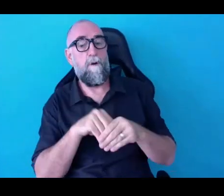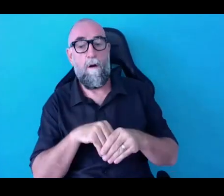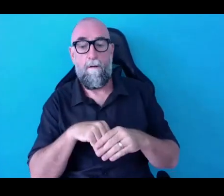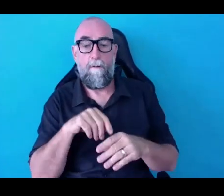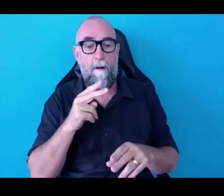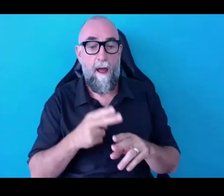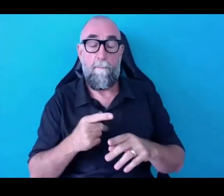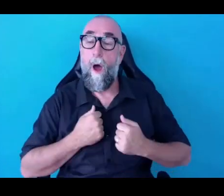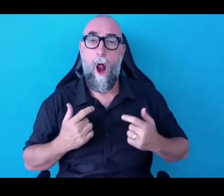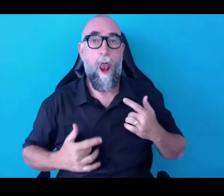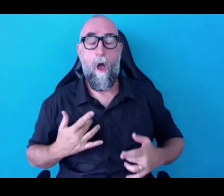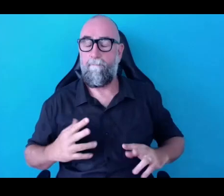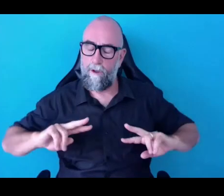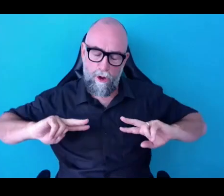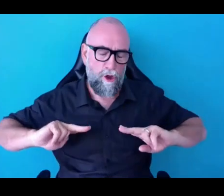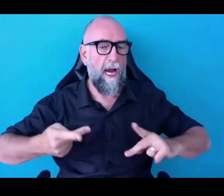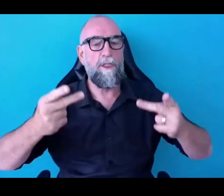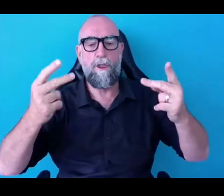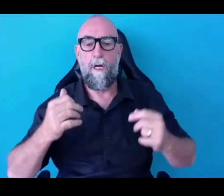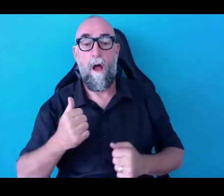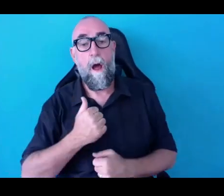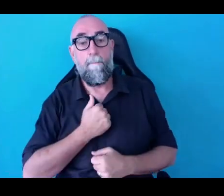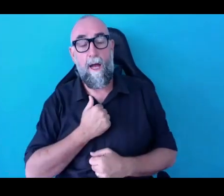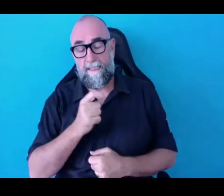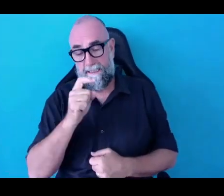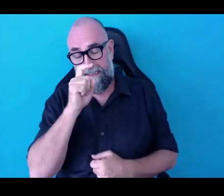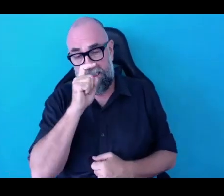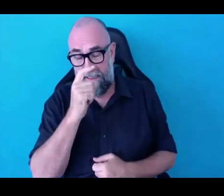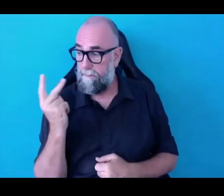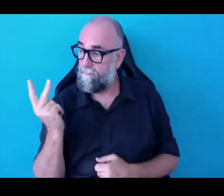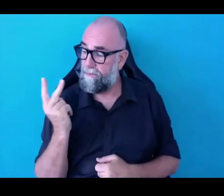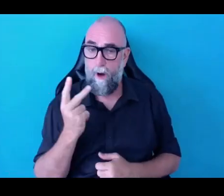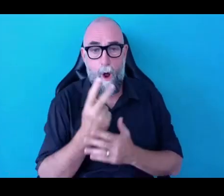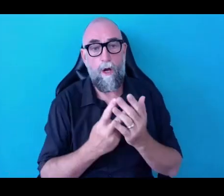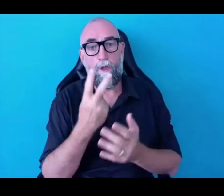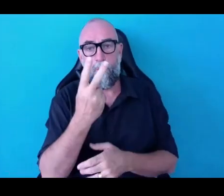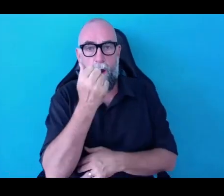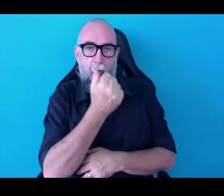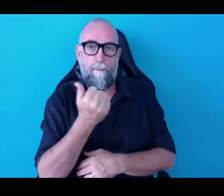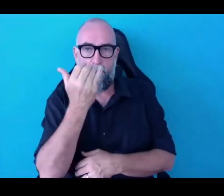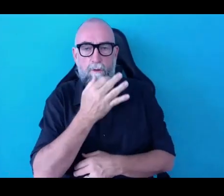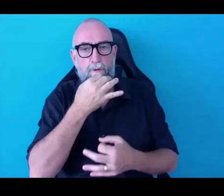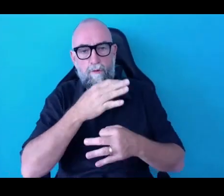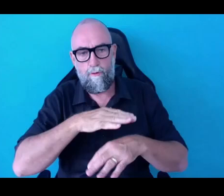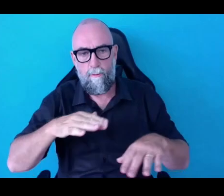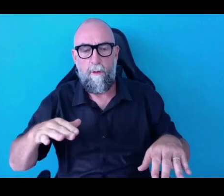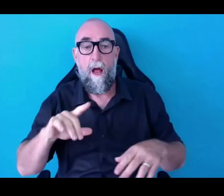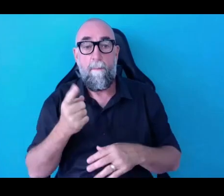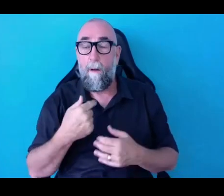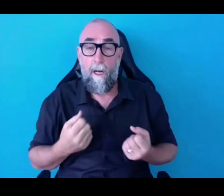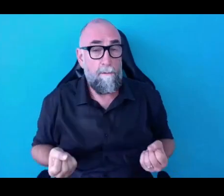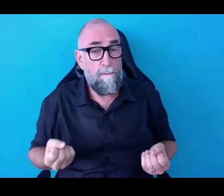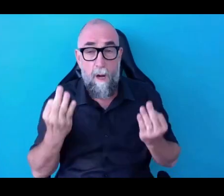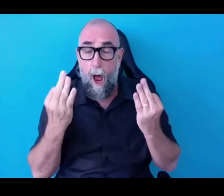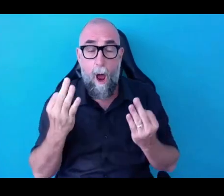forever. My sister and I were the only Aboriginal kids at our school, and beyond my family, there are very few black role models. Seeing your paintings